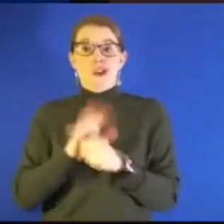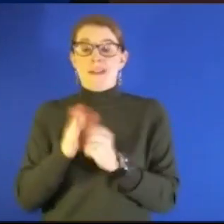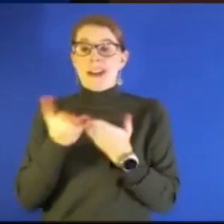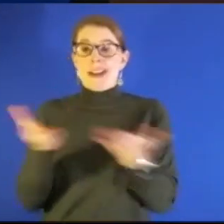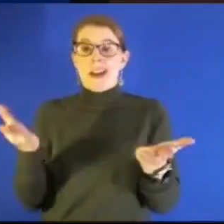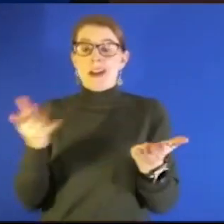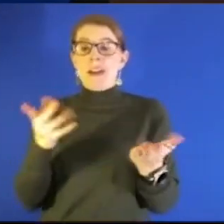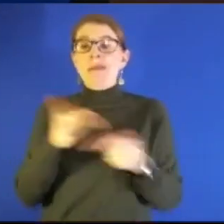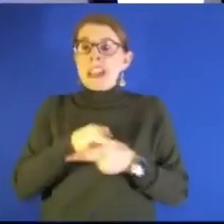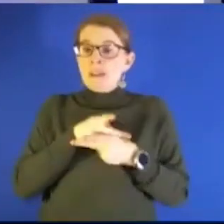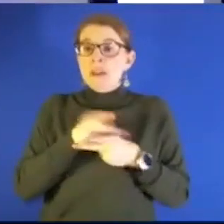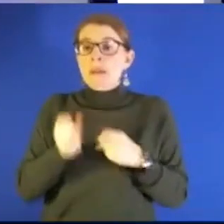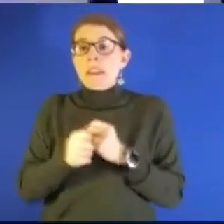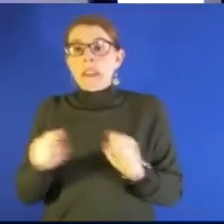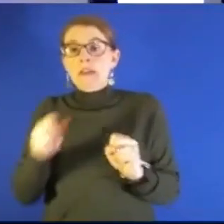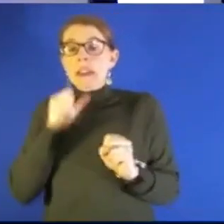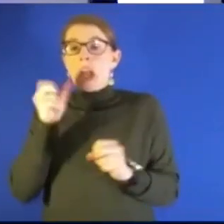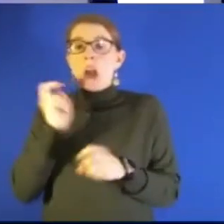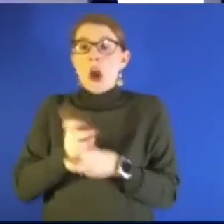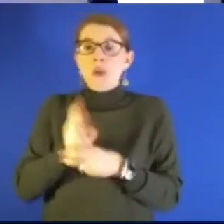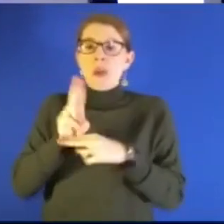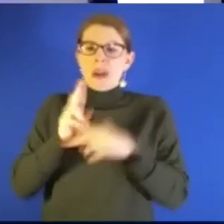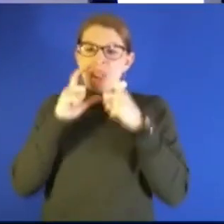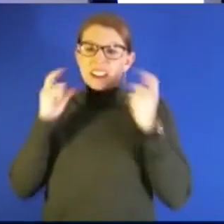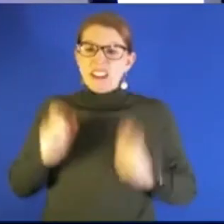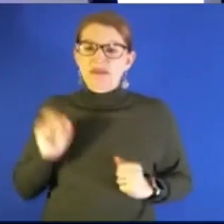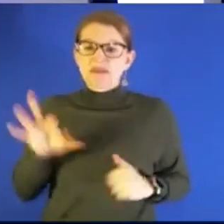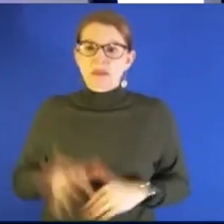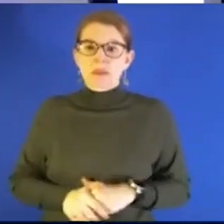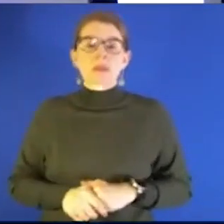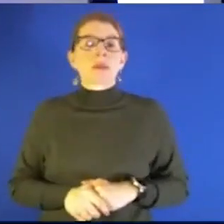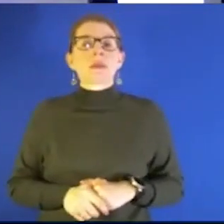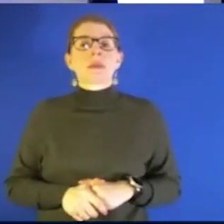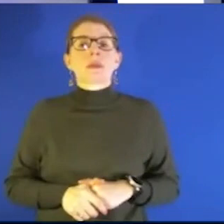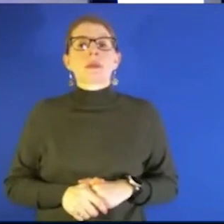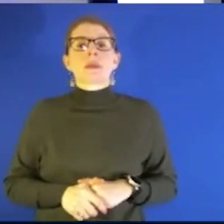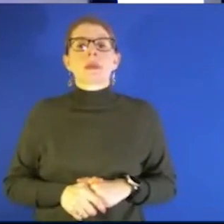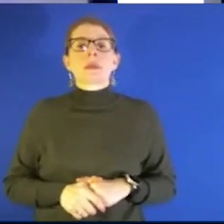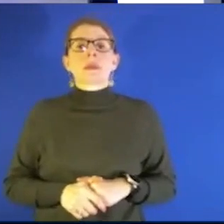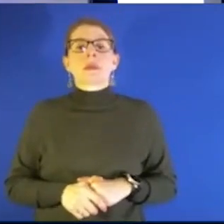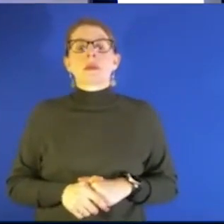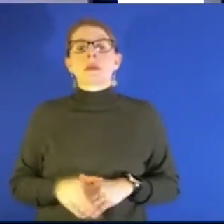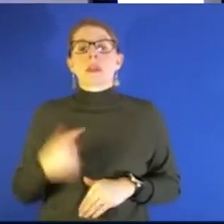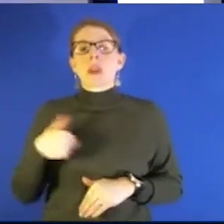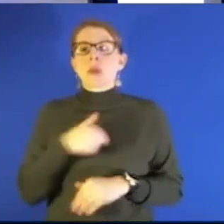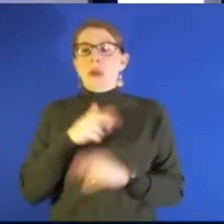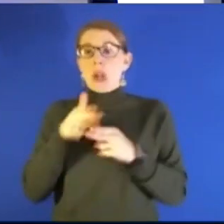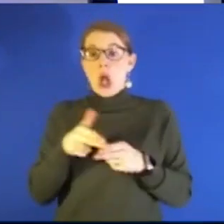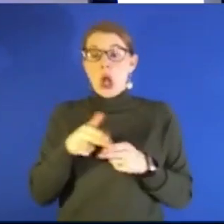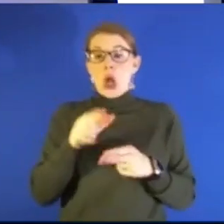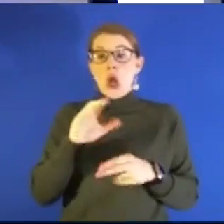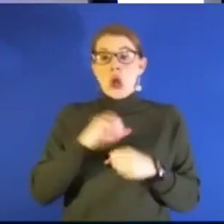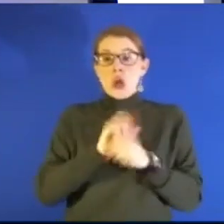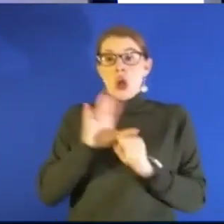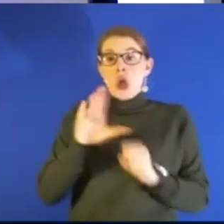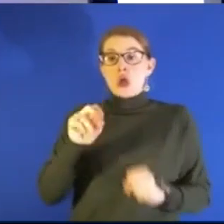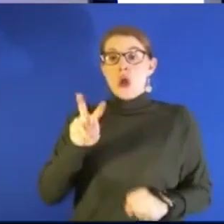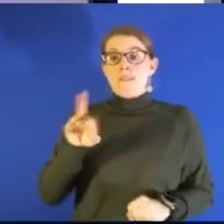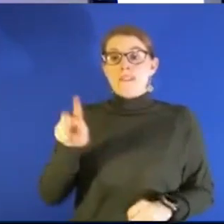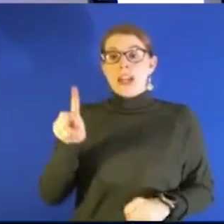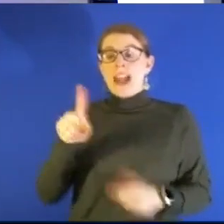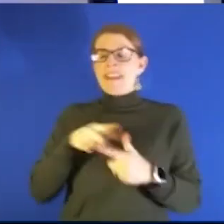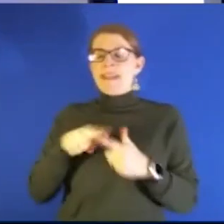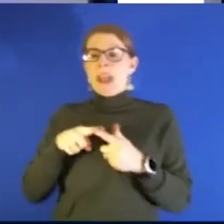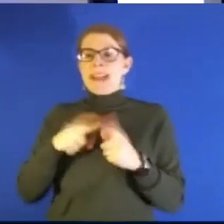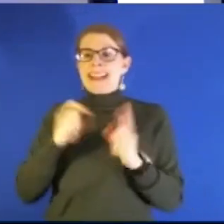hard. Wear a mask. Well, and Dr. Stites, I think it's when we were calling it COVID for so long, and then we started differentiating between the different variants.